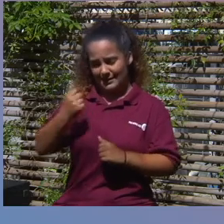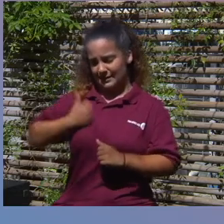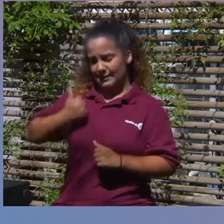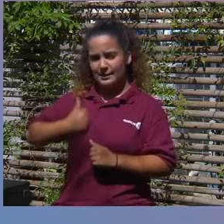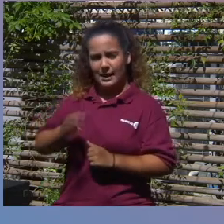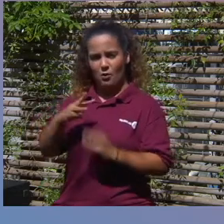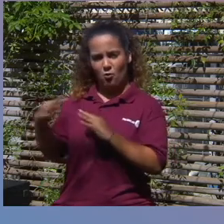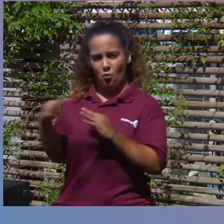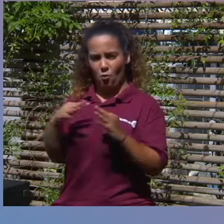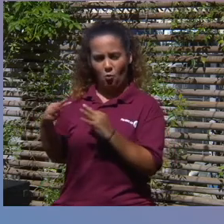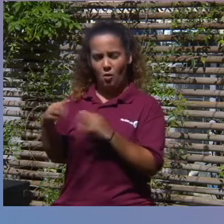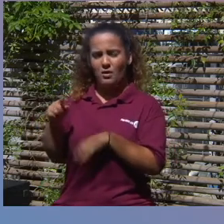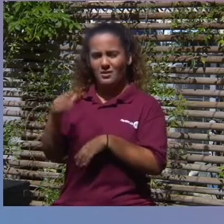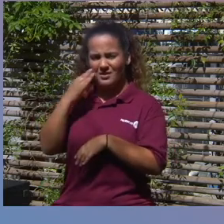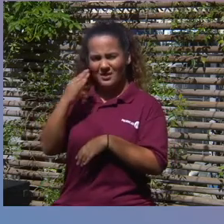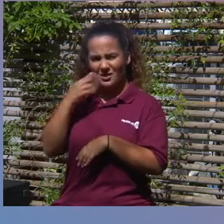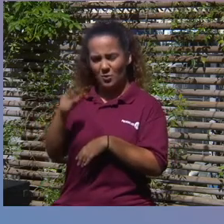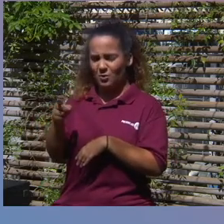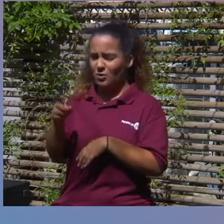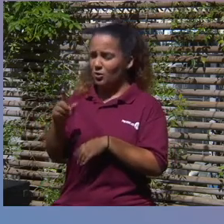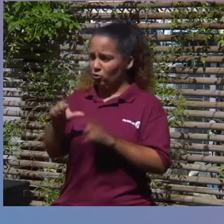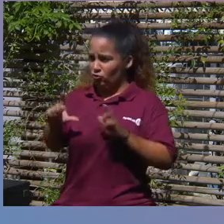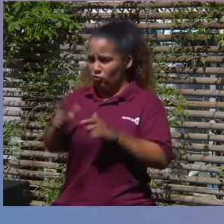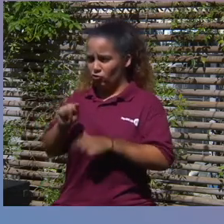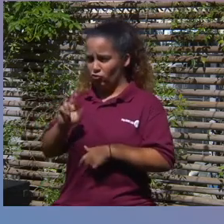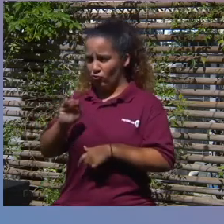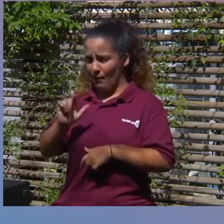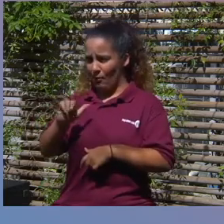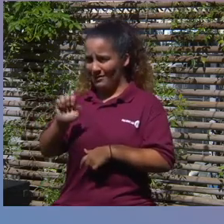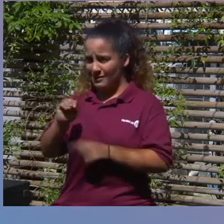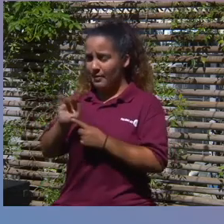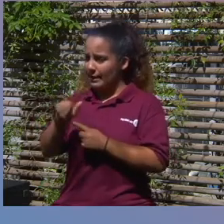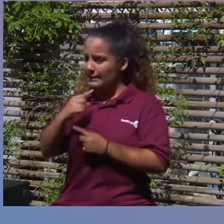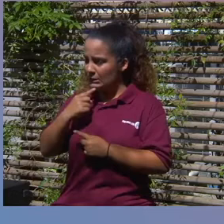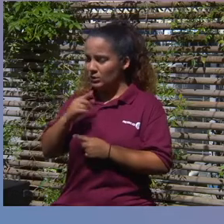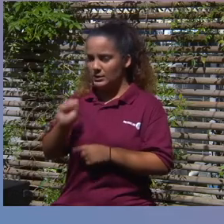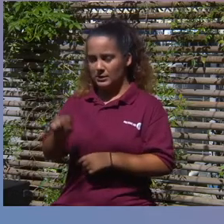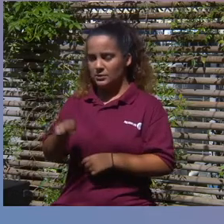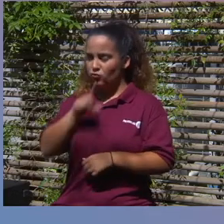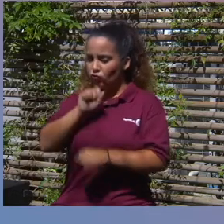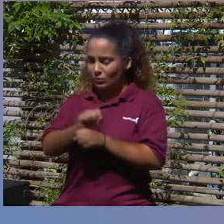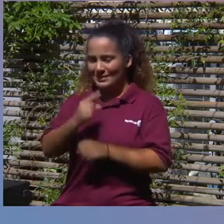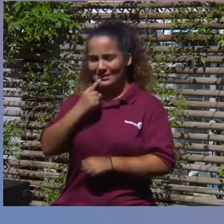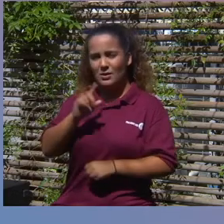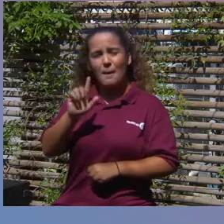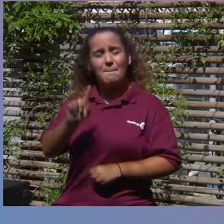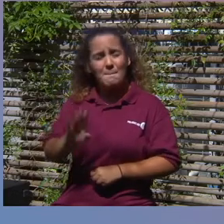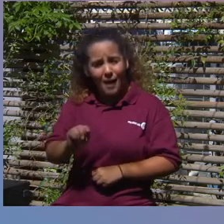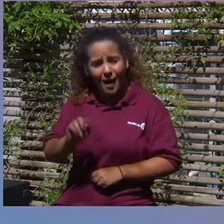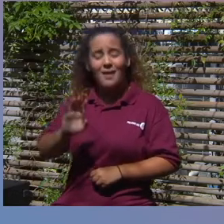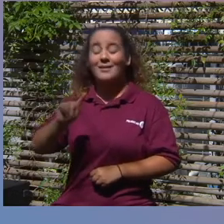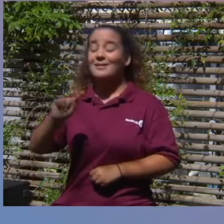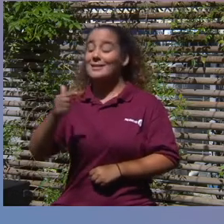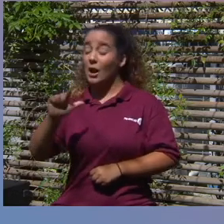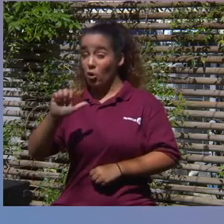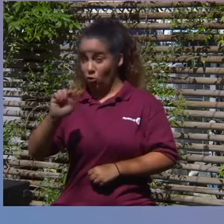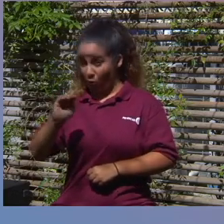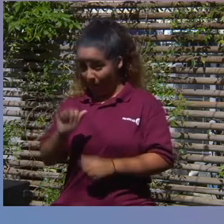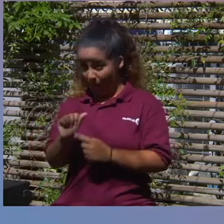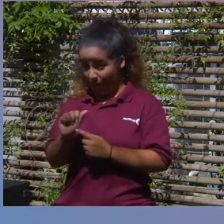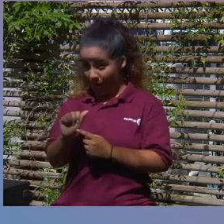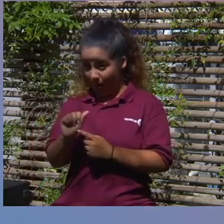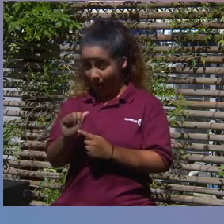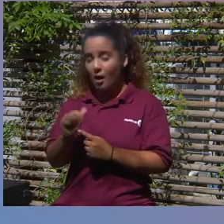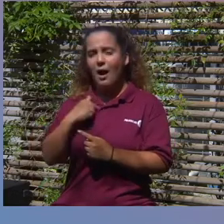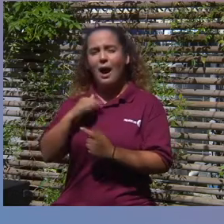from. The tribalism is serious. Ooh, child, is serious. But Tagloma,